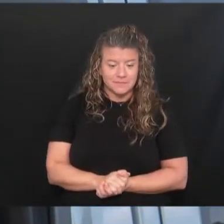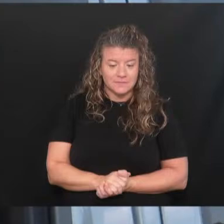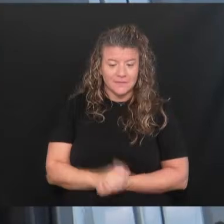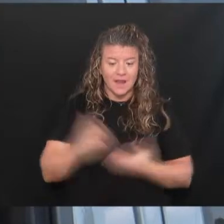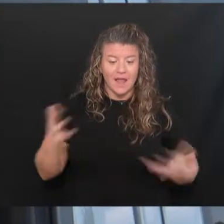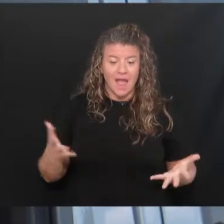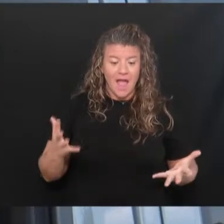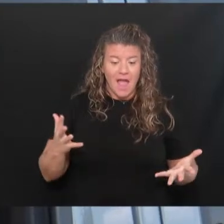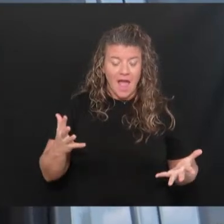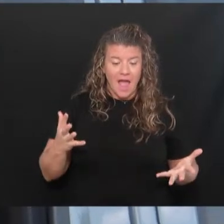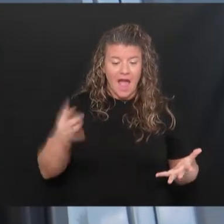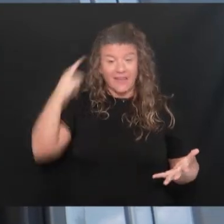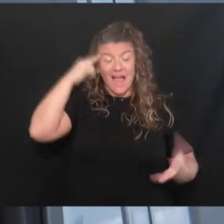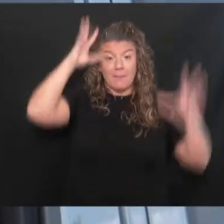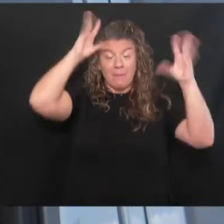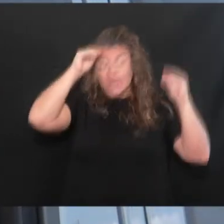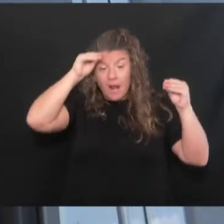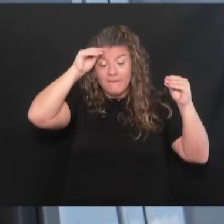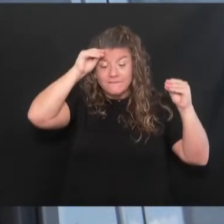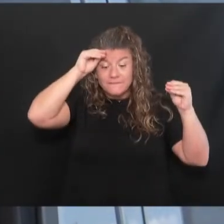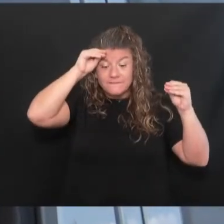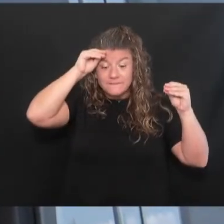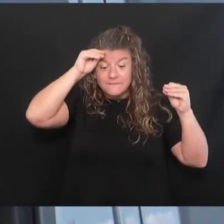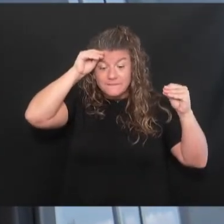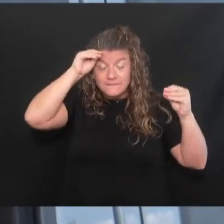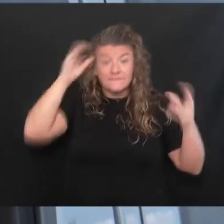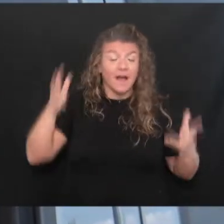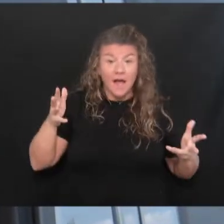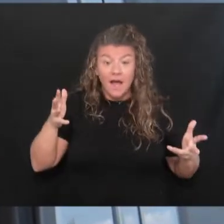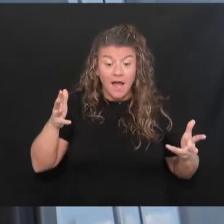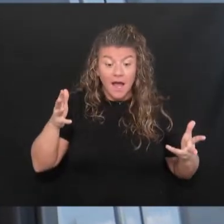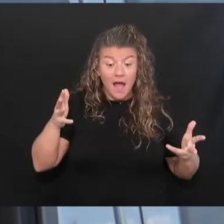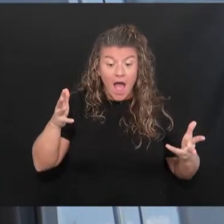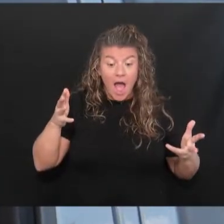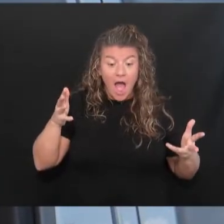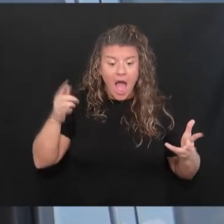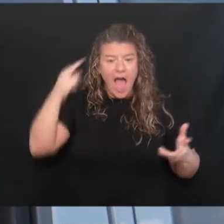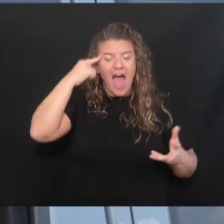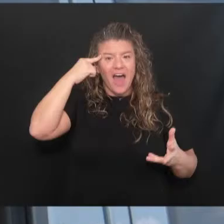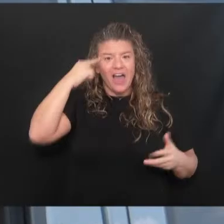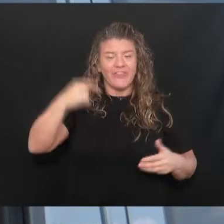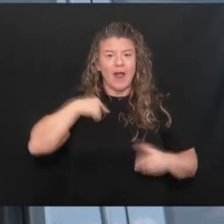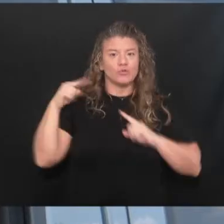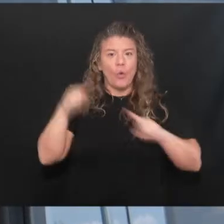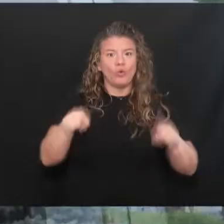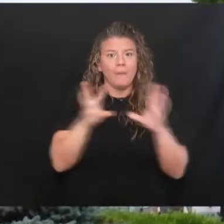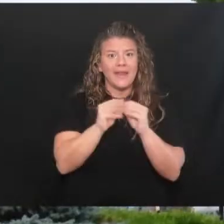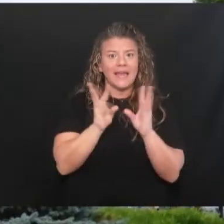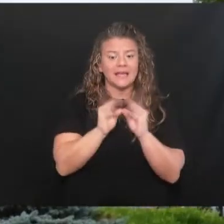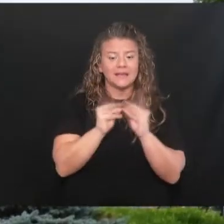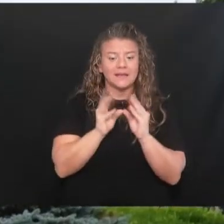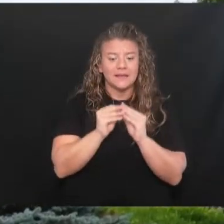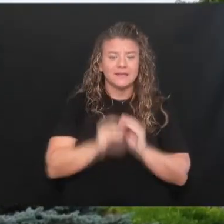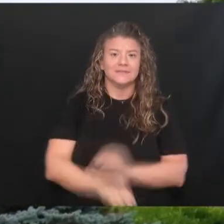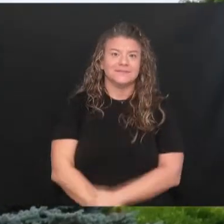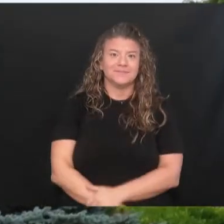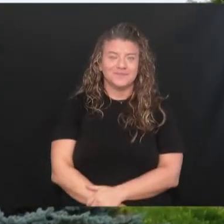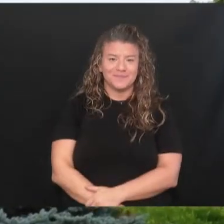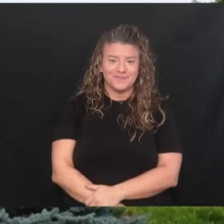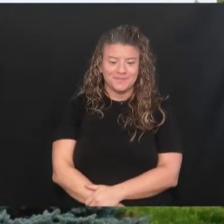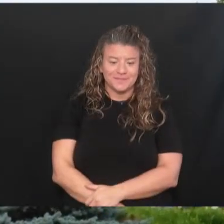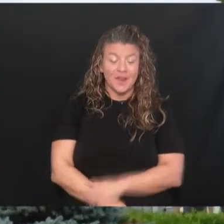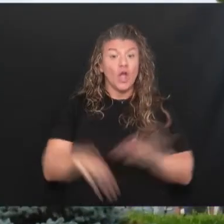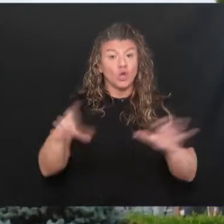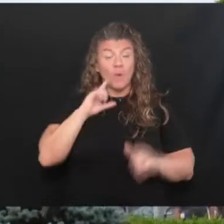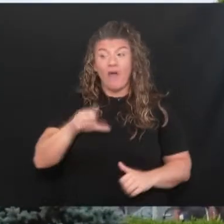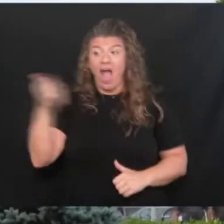I think my brain just shut off. Like, I'm shocked. I thought I was going to a meeting, so. Do it for others,